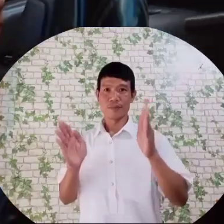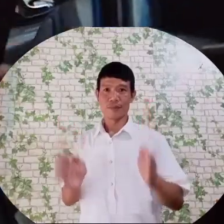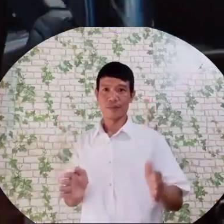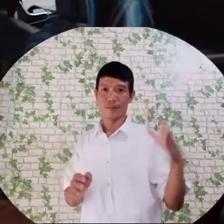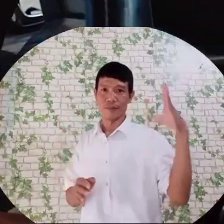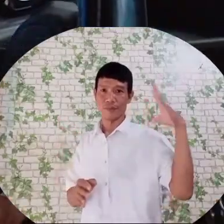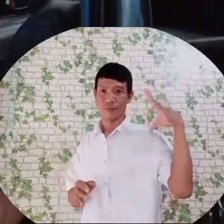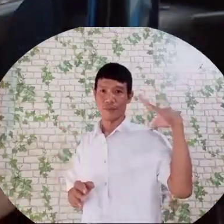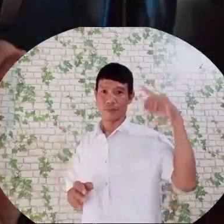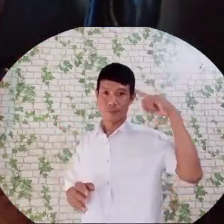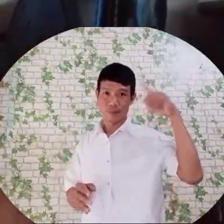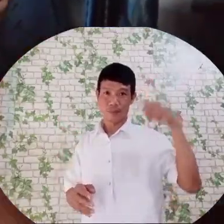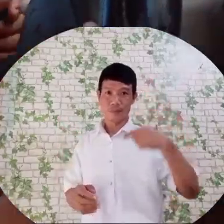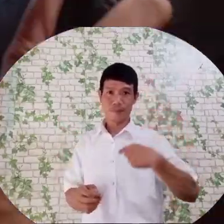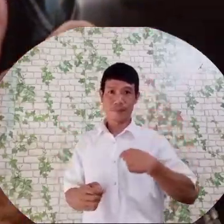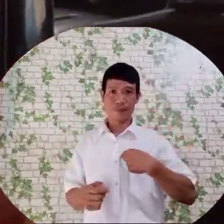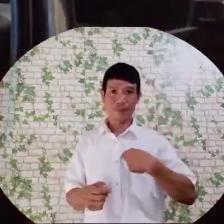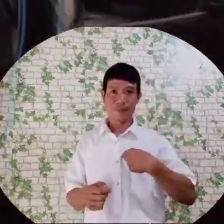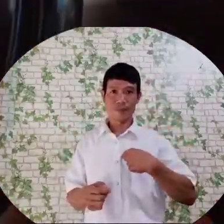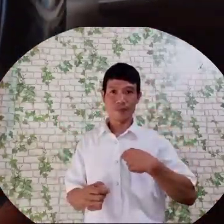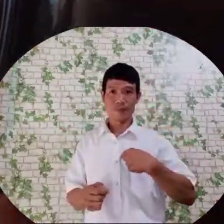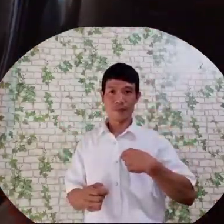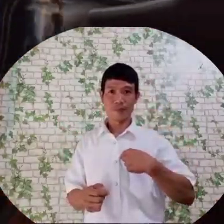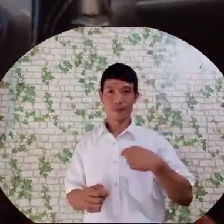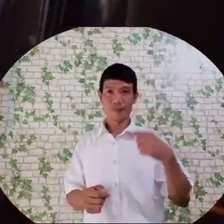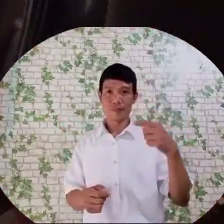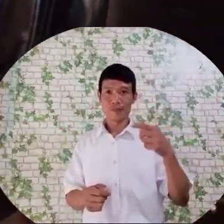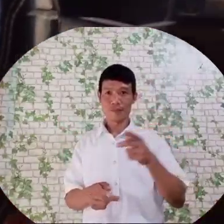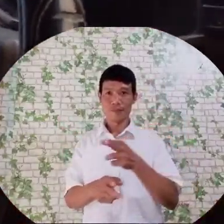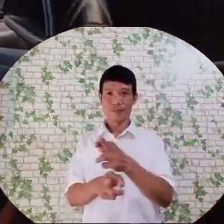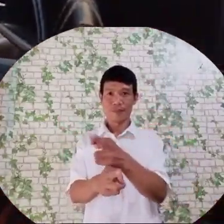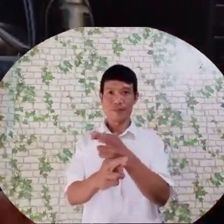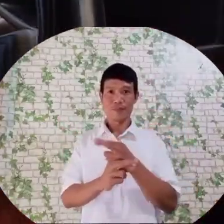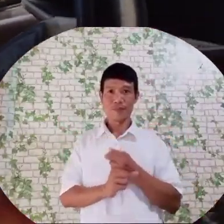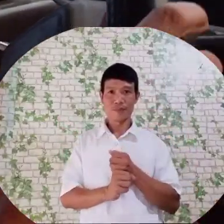is waiting for me to receive